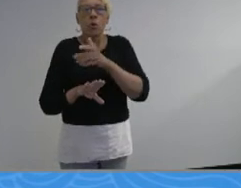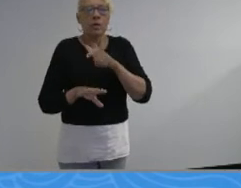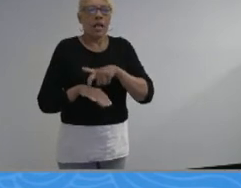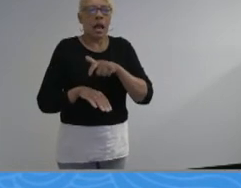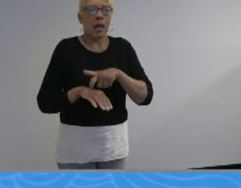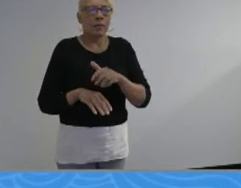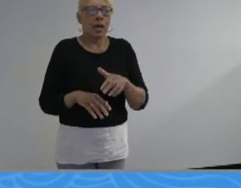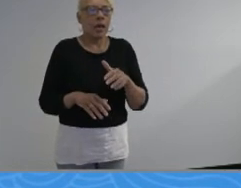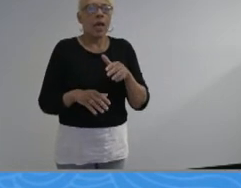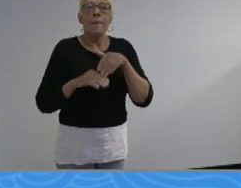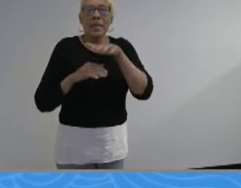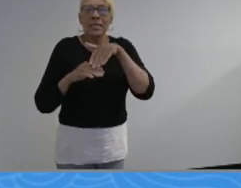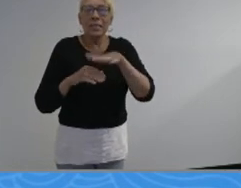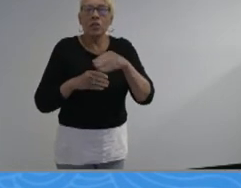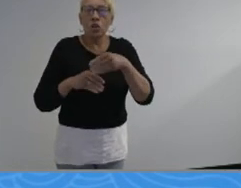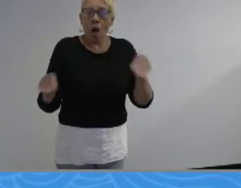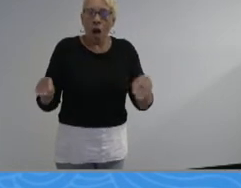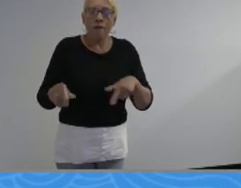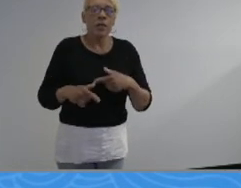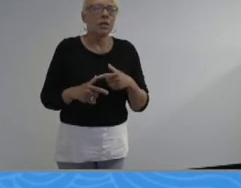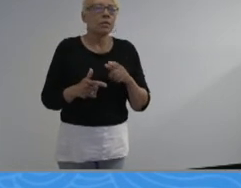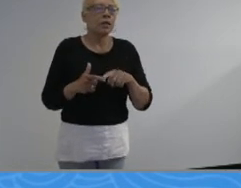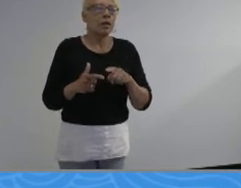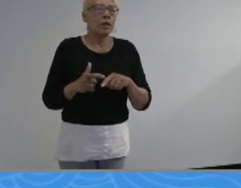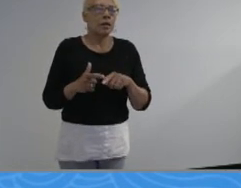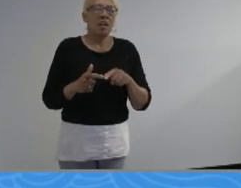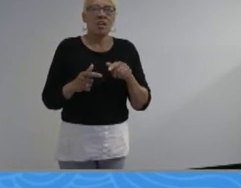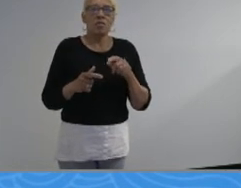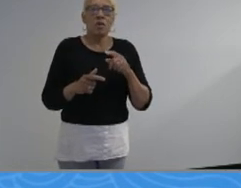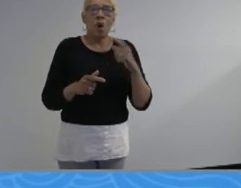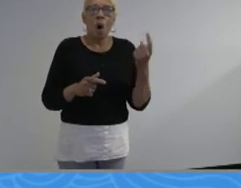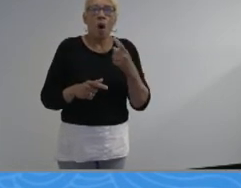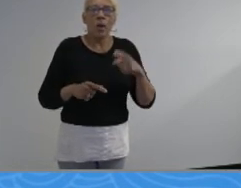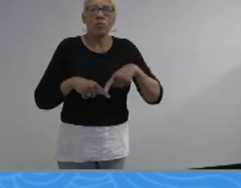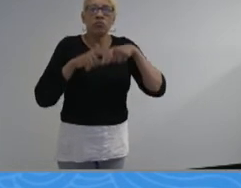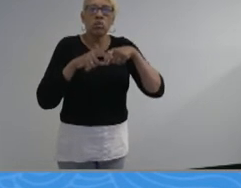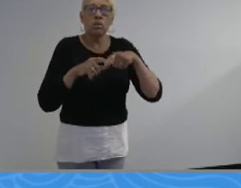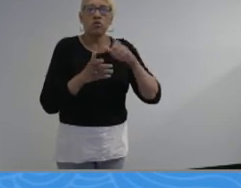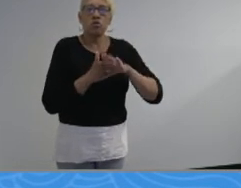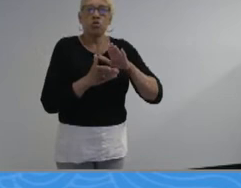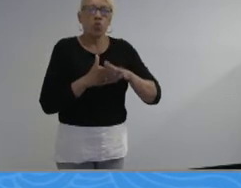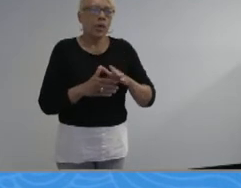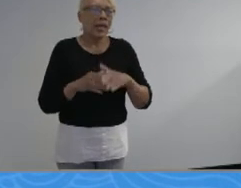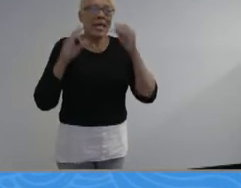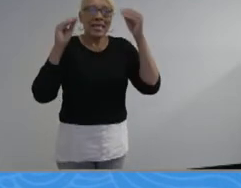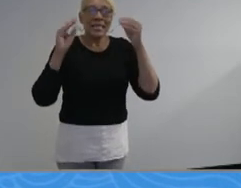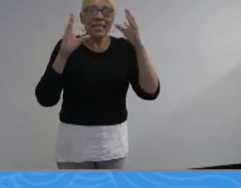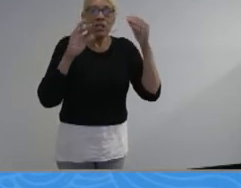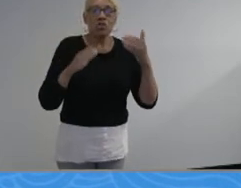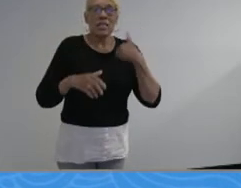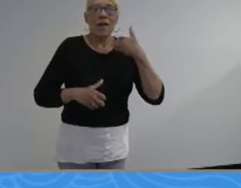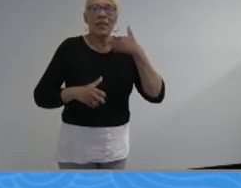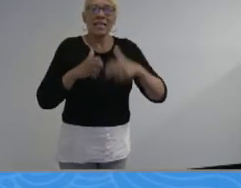know, getting sent to the office, constant suspension, just teachers having